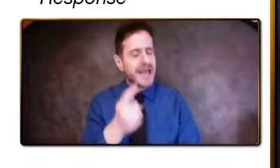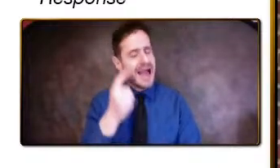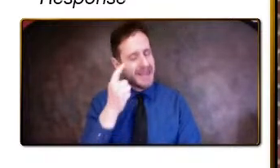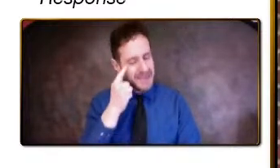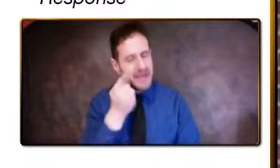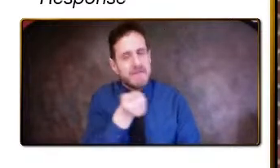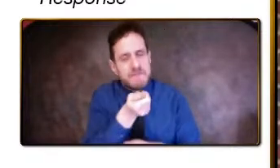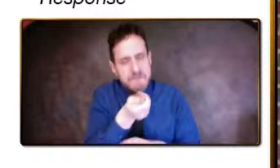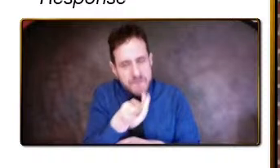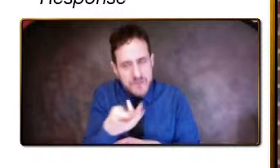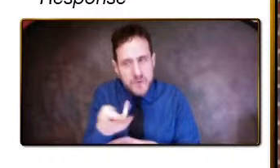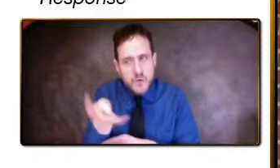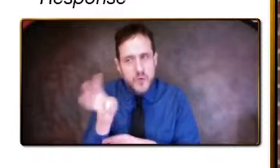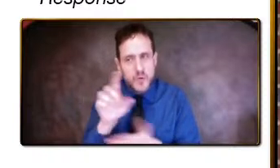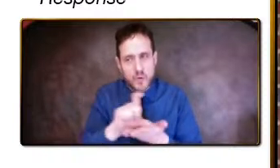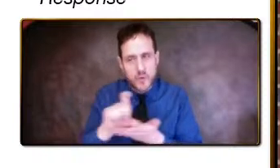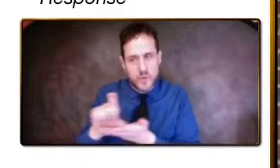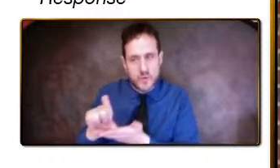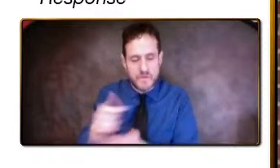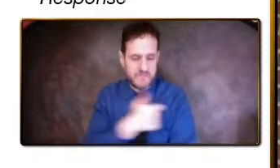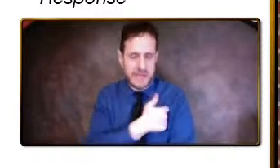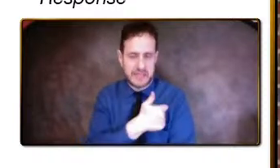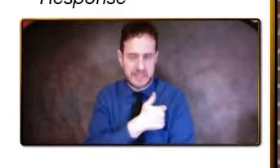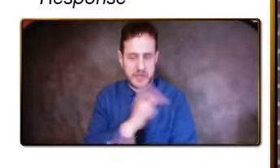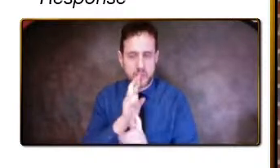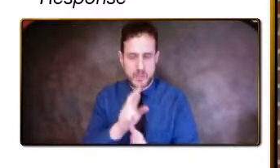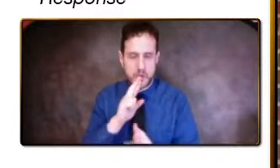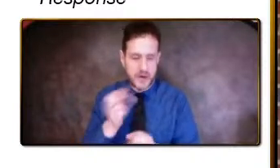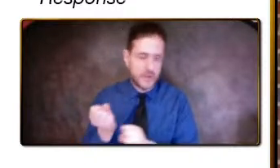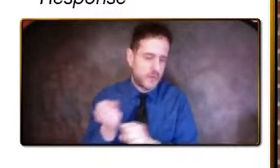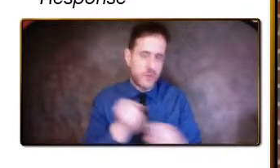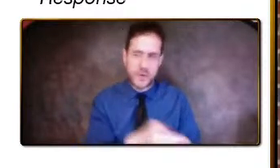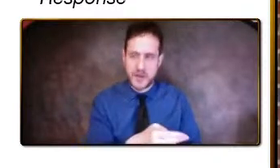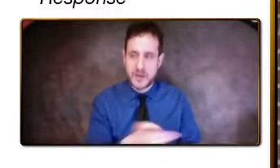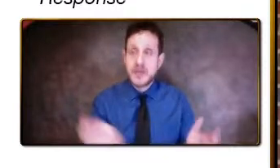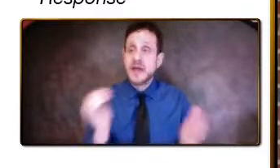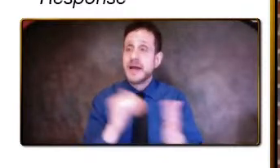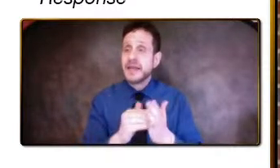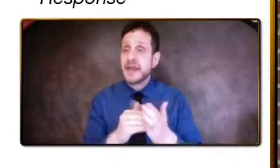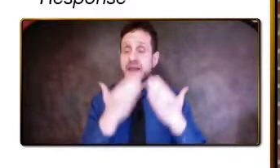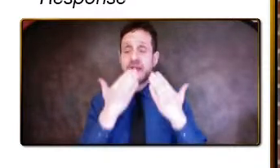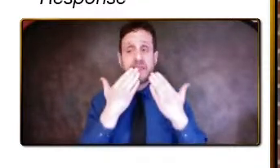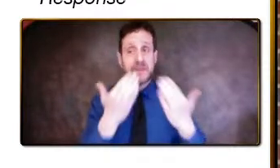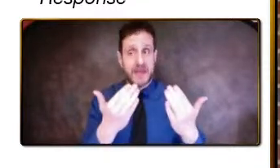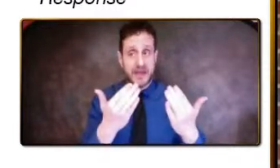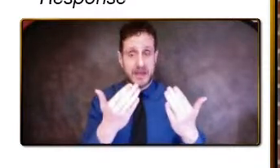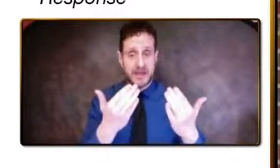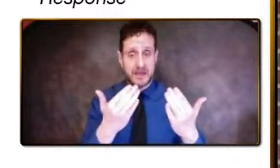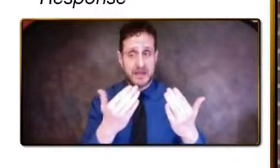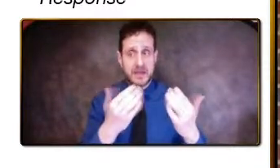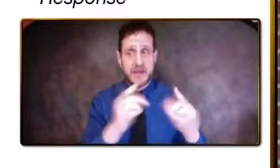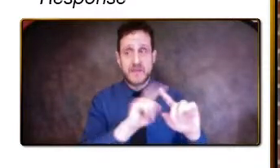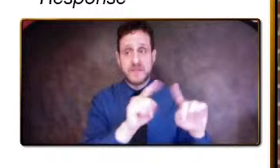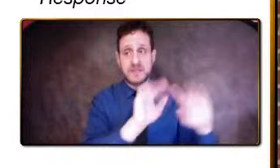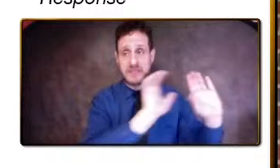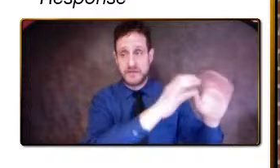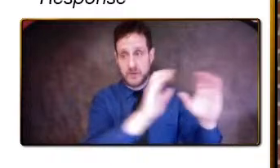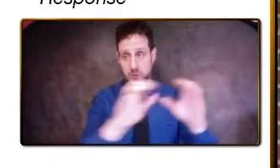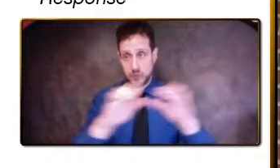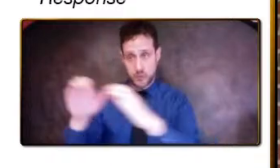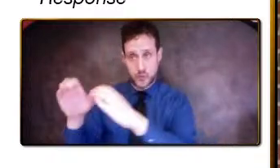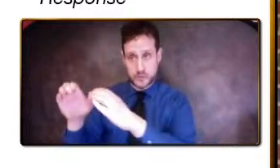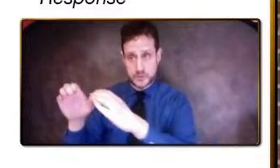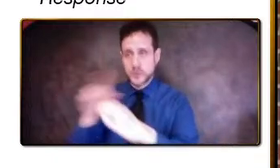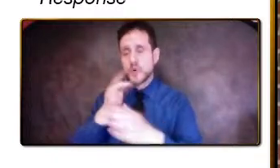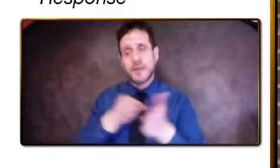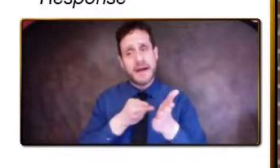amount that was reported. And again, we want to thank the groups that are being so forthcoming